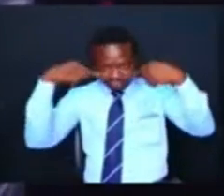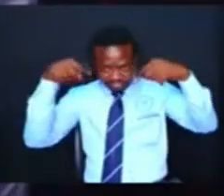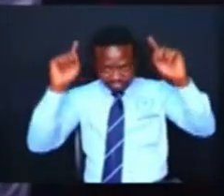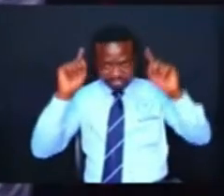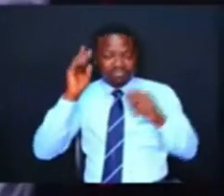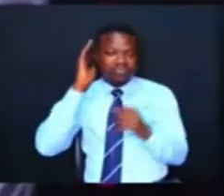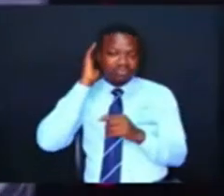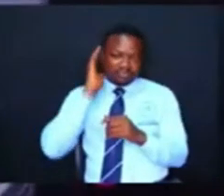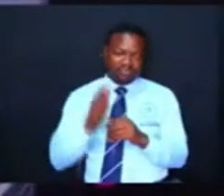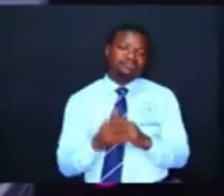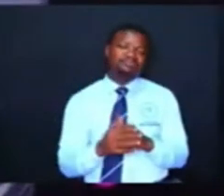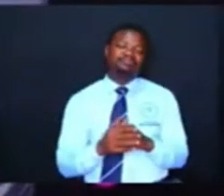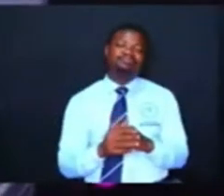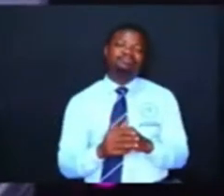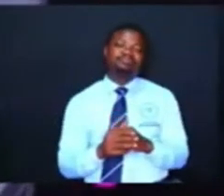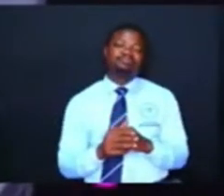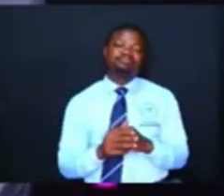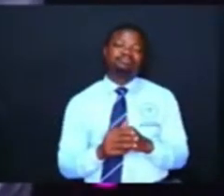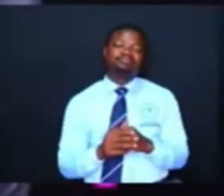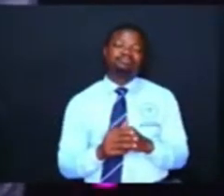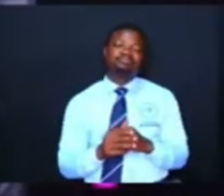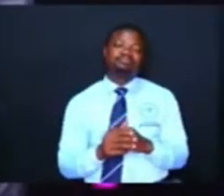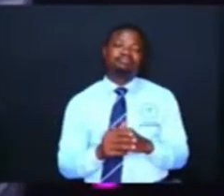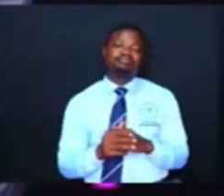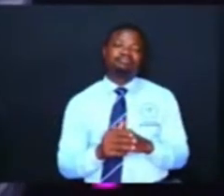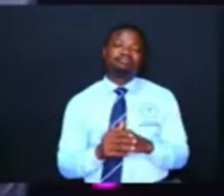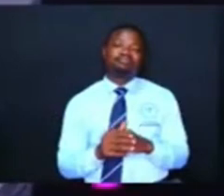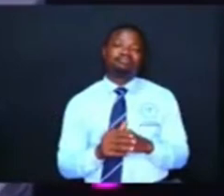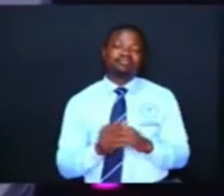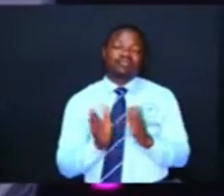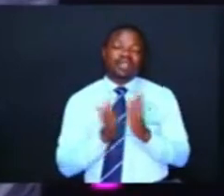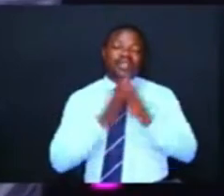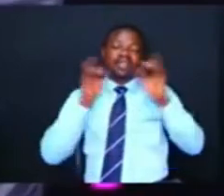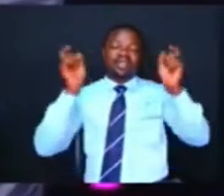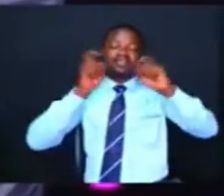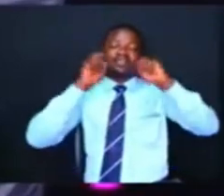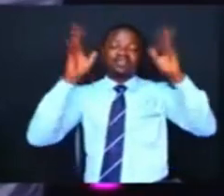Hallelujah. Amen. Okay, so